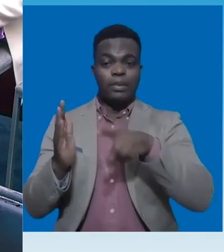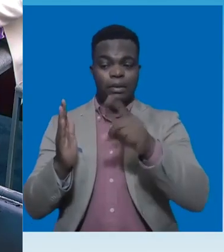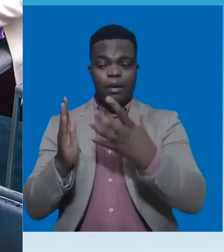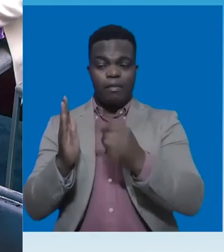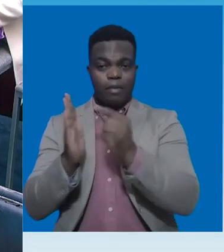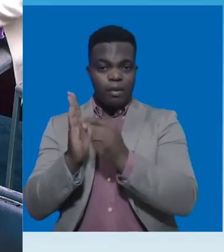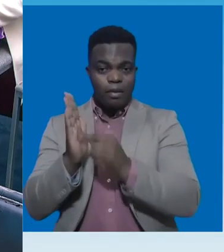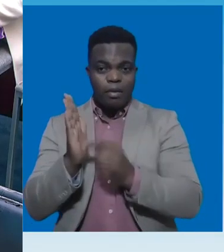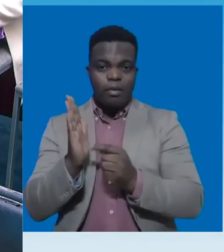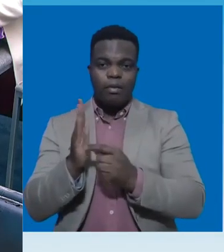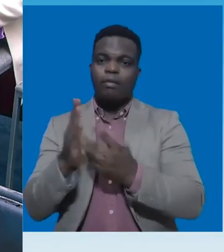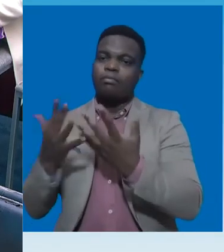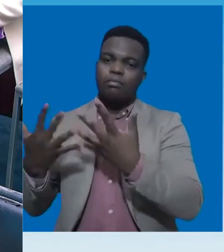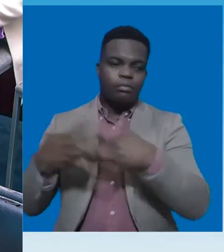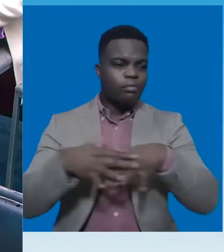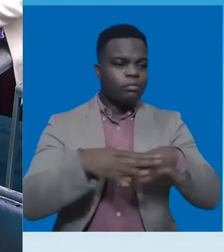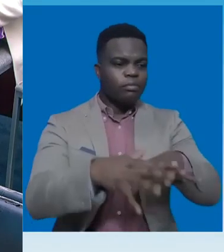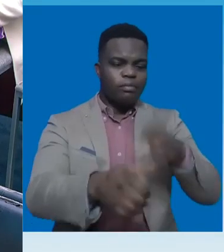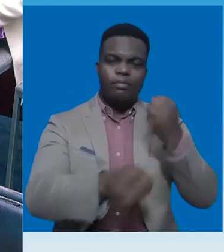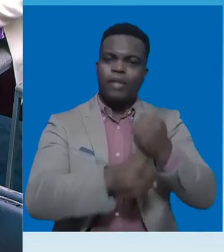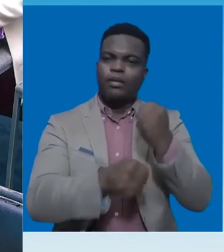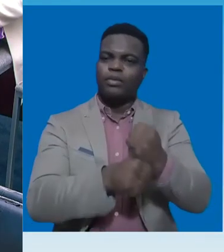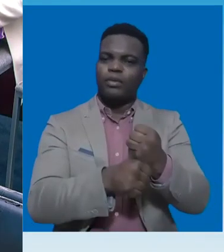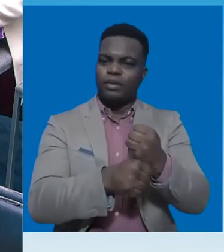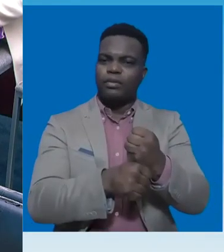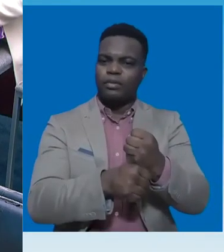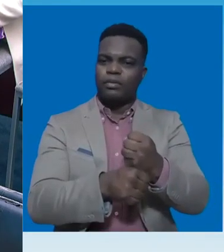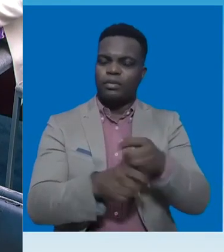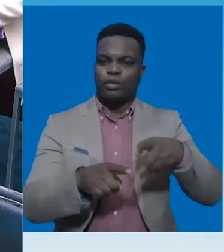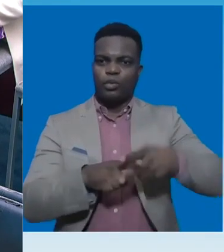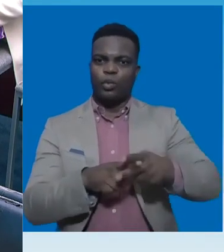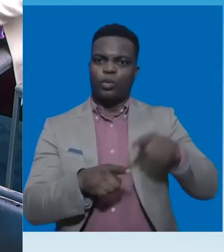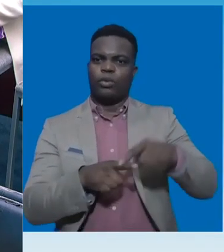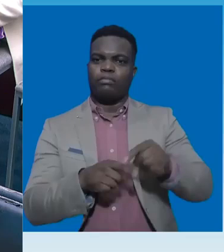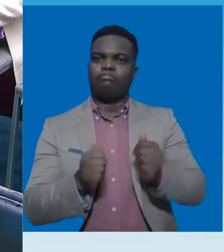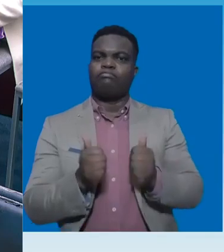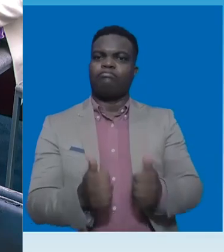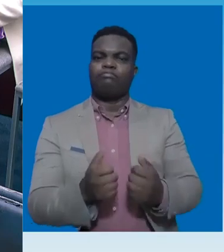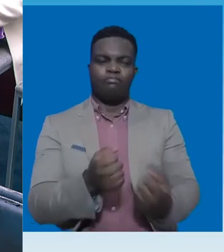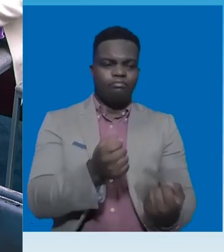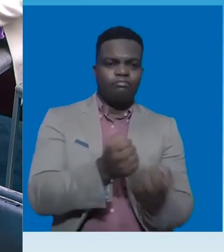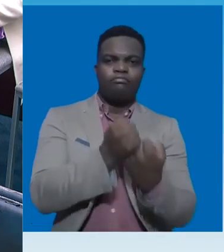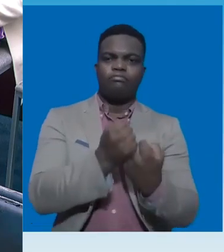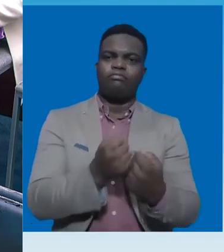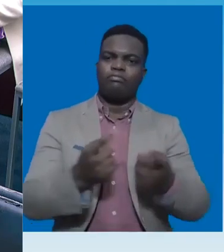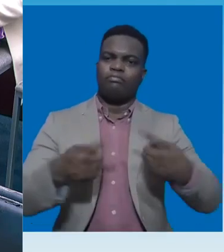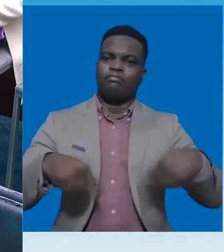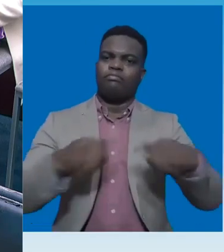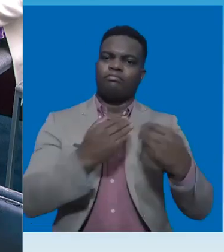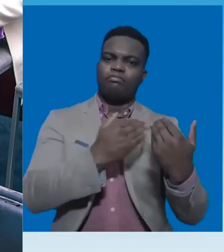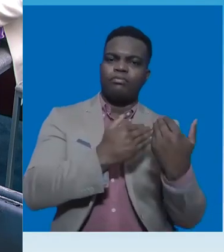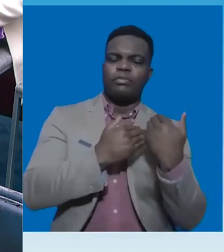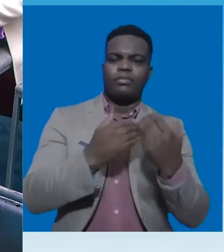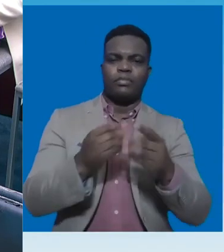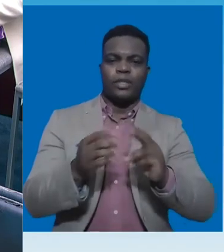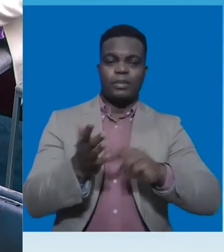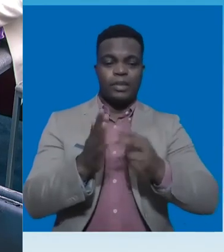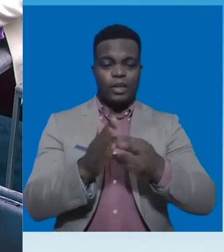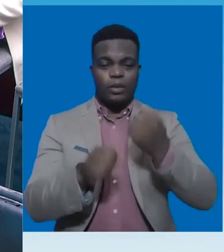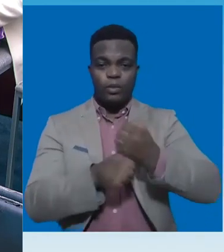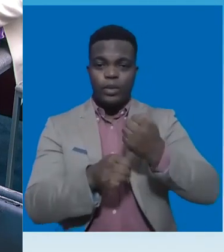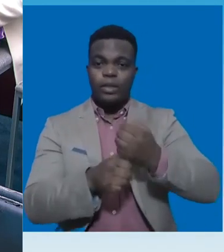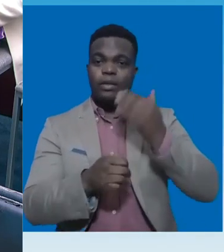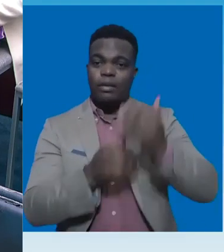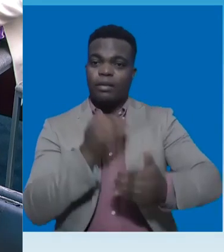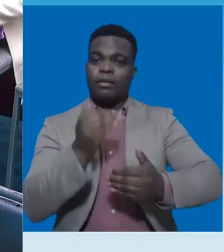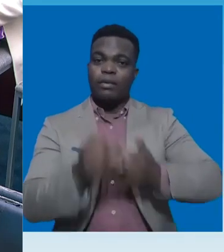strengthened accountability, and elevated disability inclusion as a system-wide priority. Yet the real measure of success will